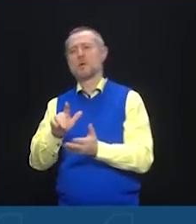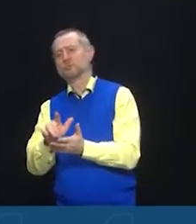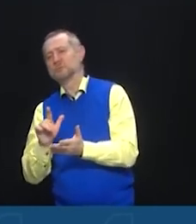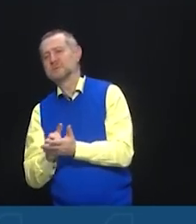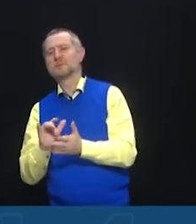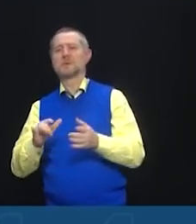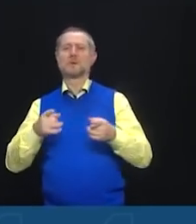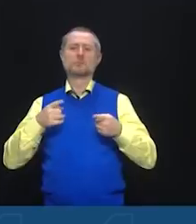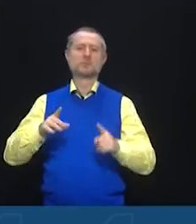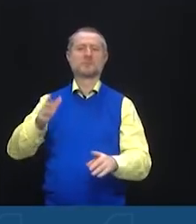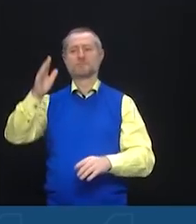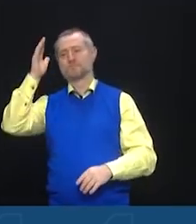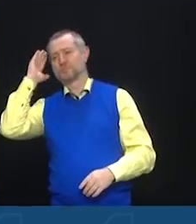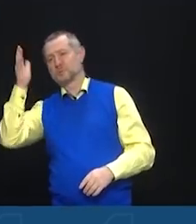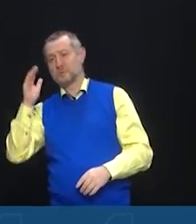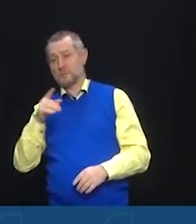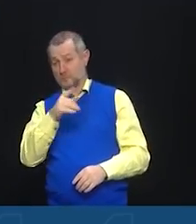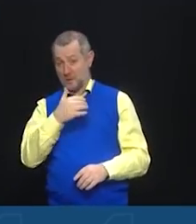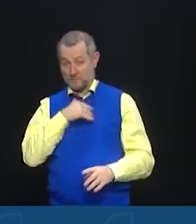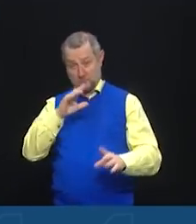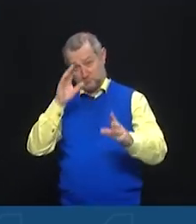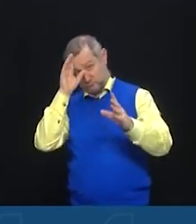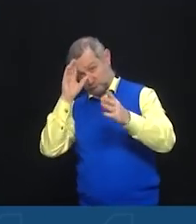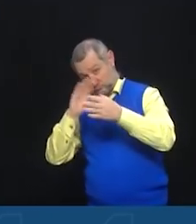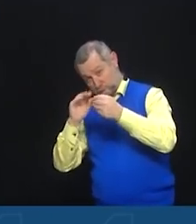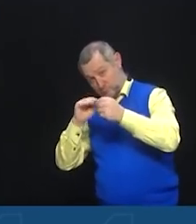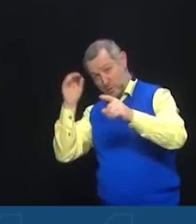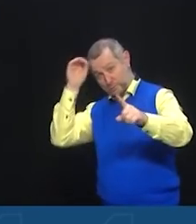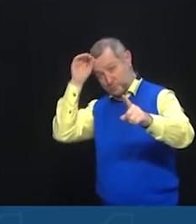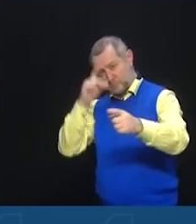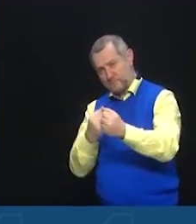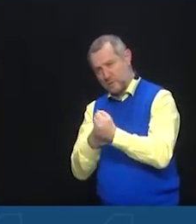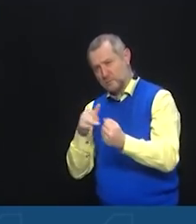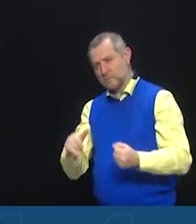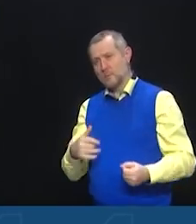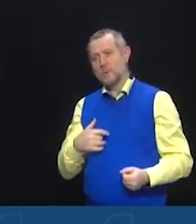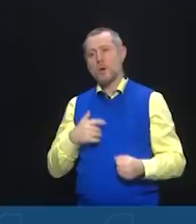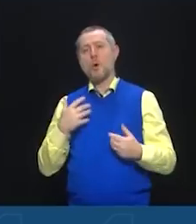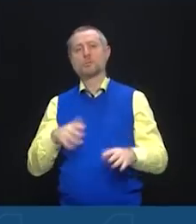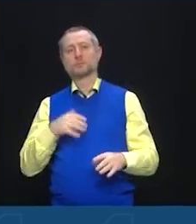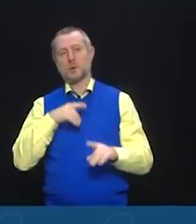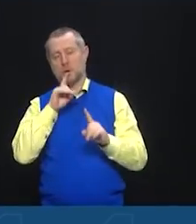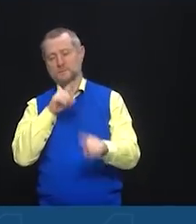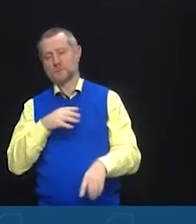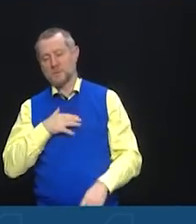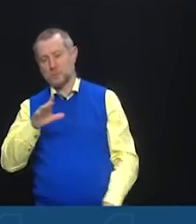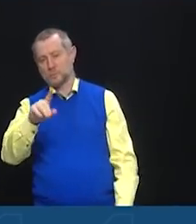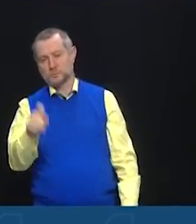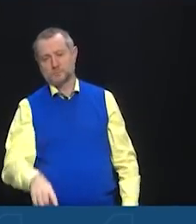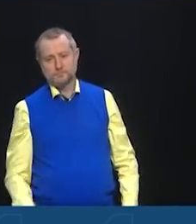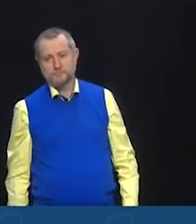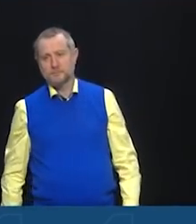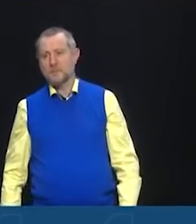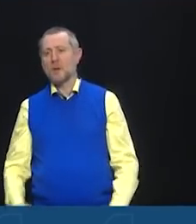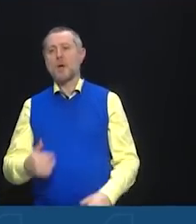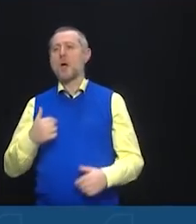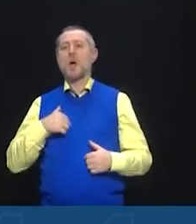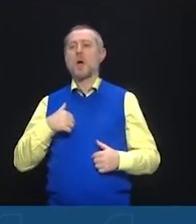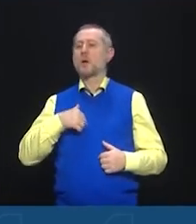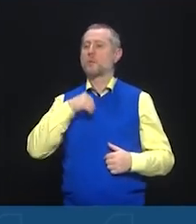you have a position or a leaning on that one way or the other? I think you answered the question that I would have given you. Again, I'm not